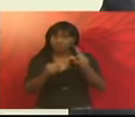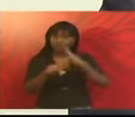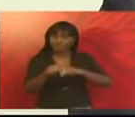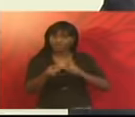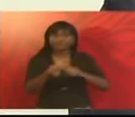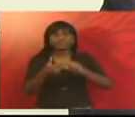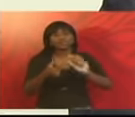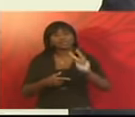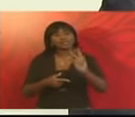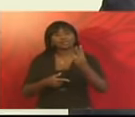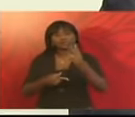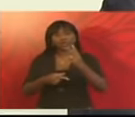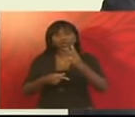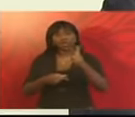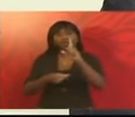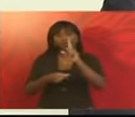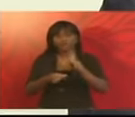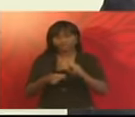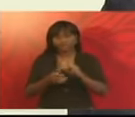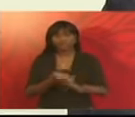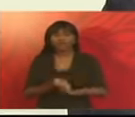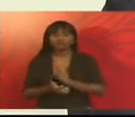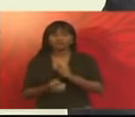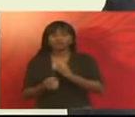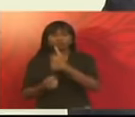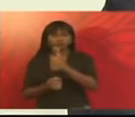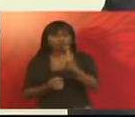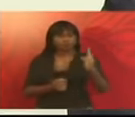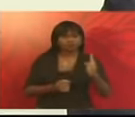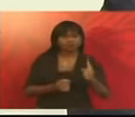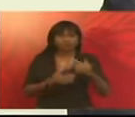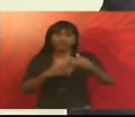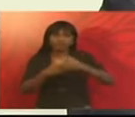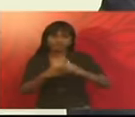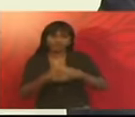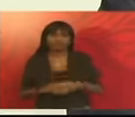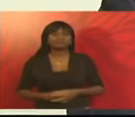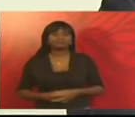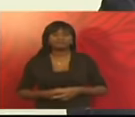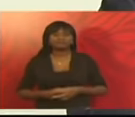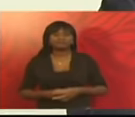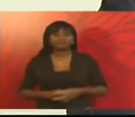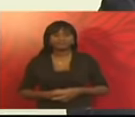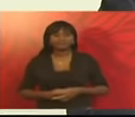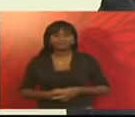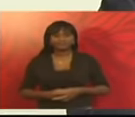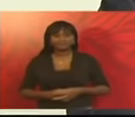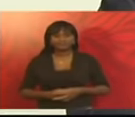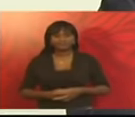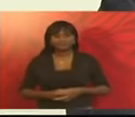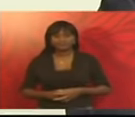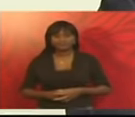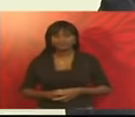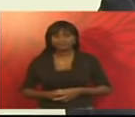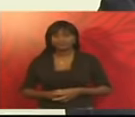second round of questions, 1 question per media house. The next portion of the...